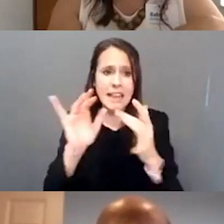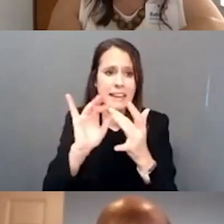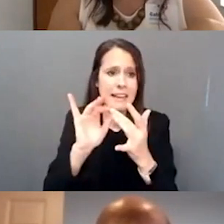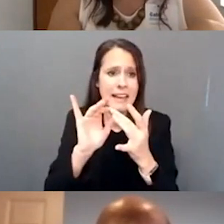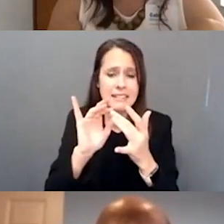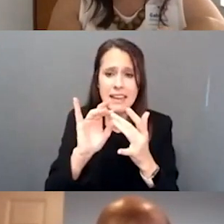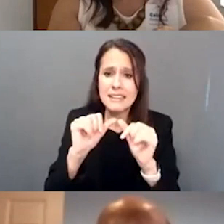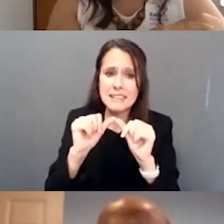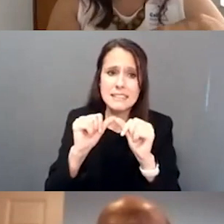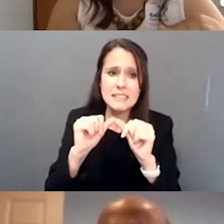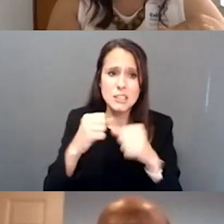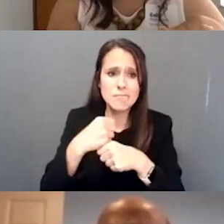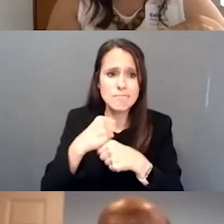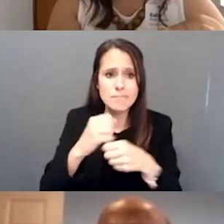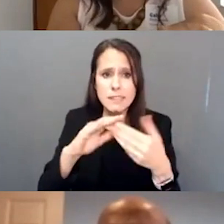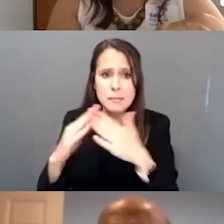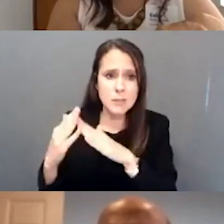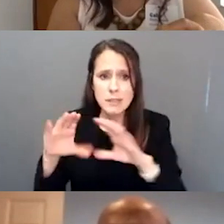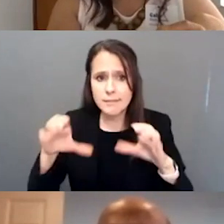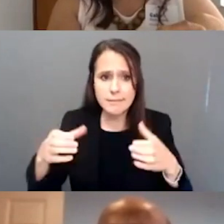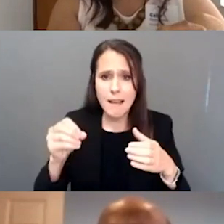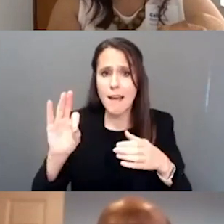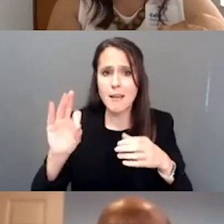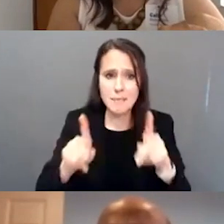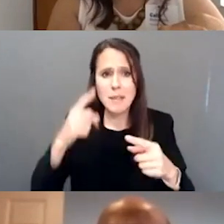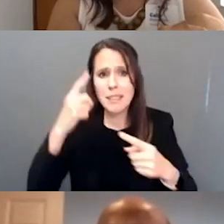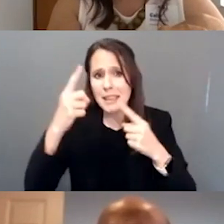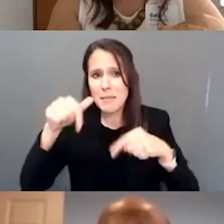continue creating a community of people thinking